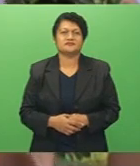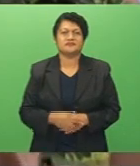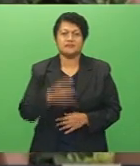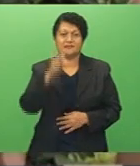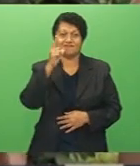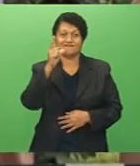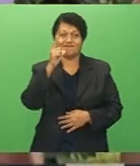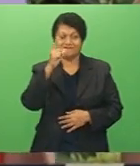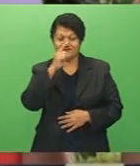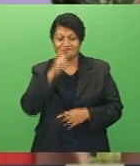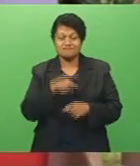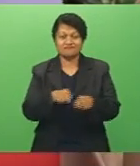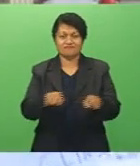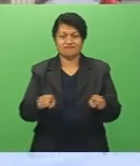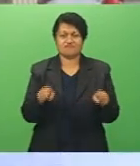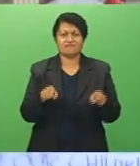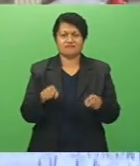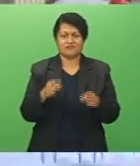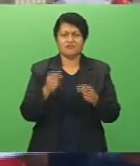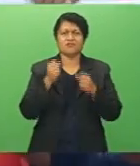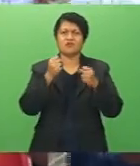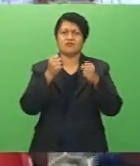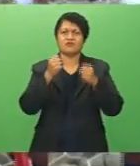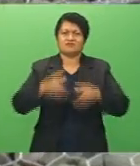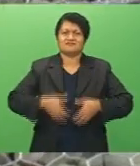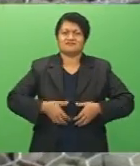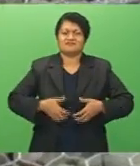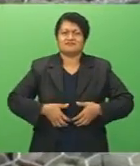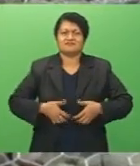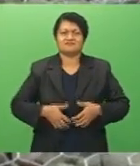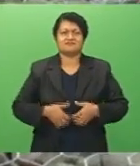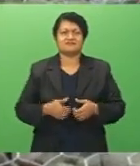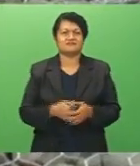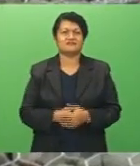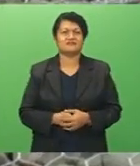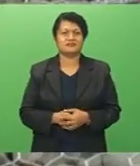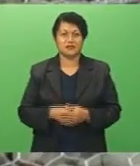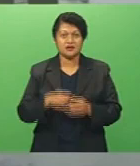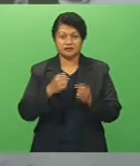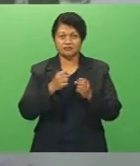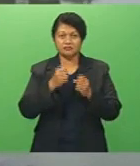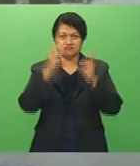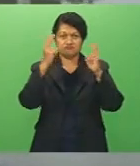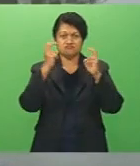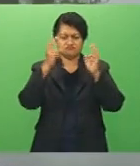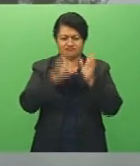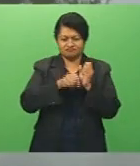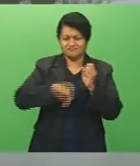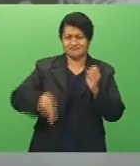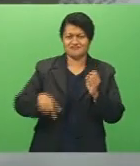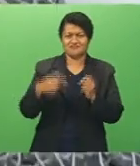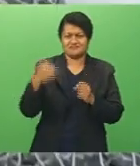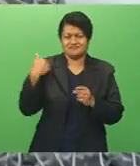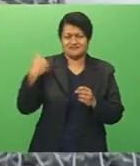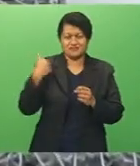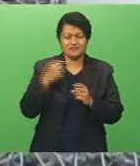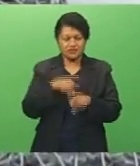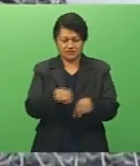Lami residents stage protest. And sewage leak affects livelihood.